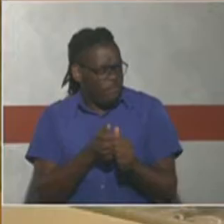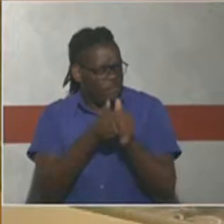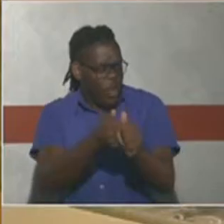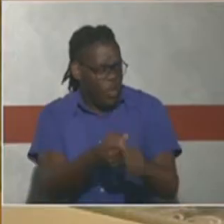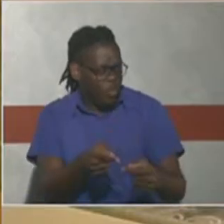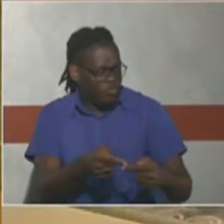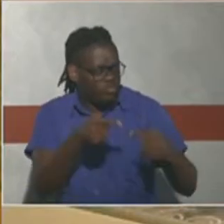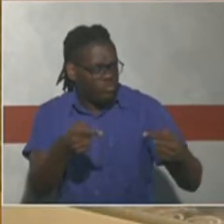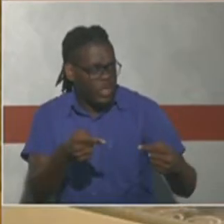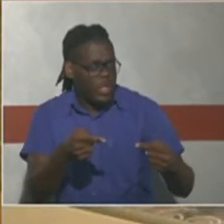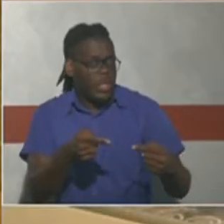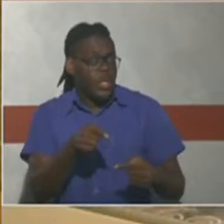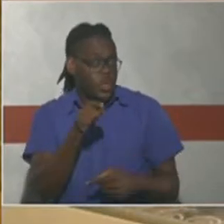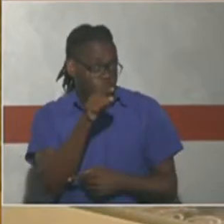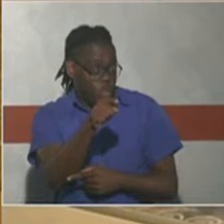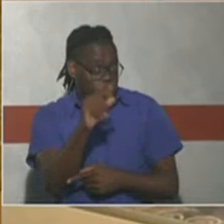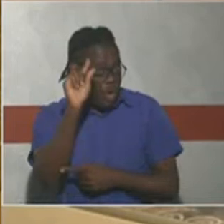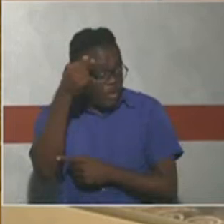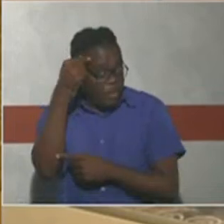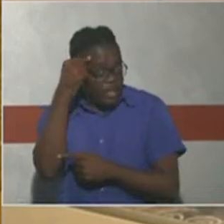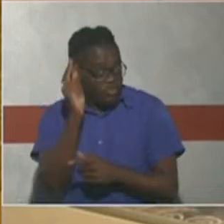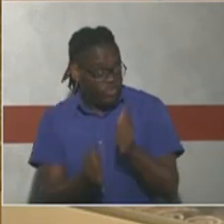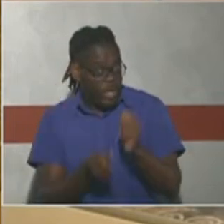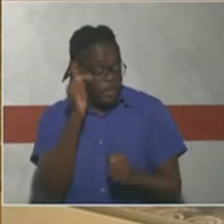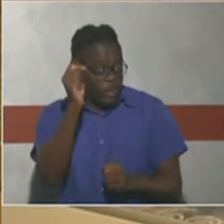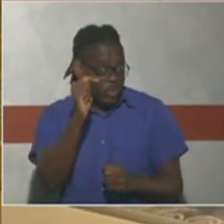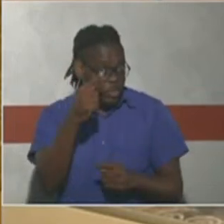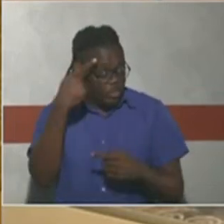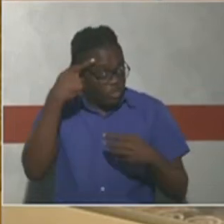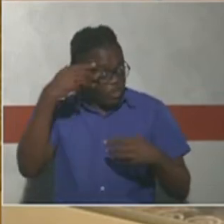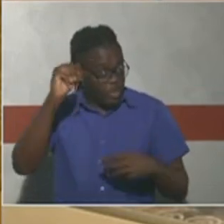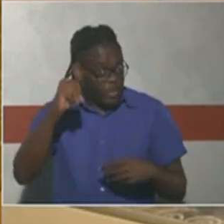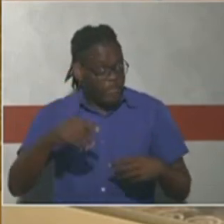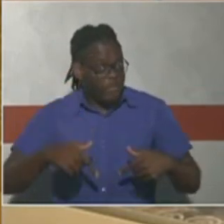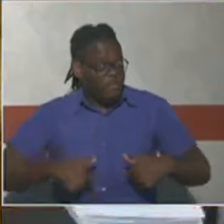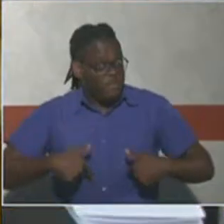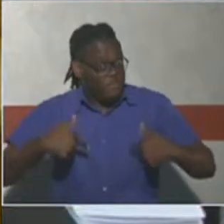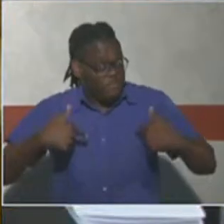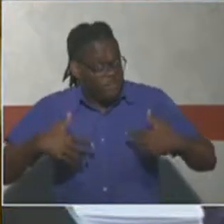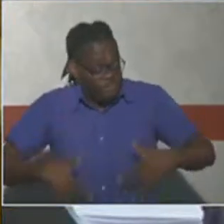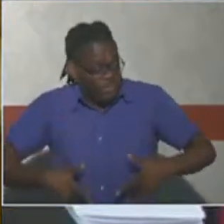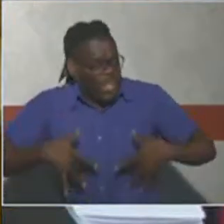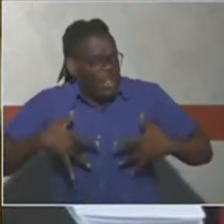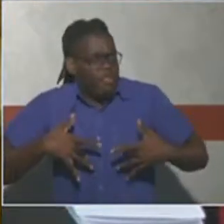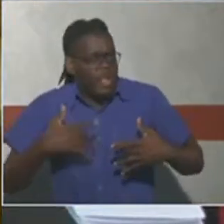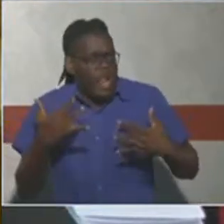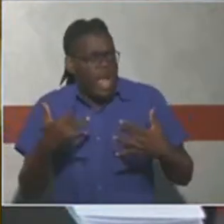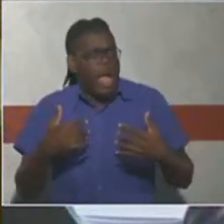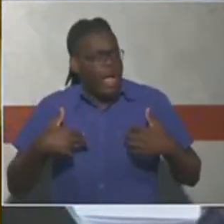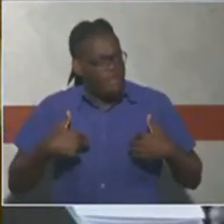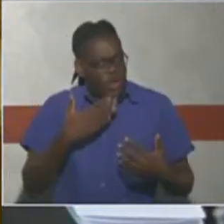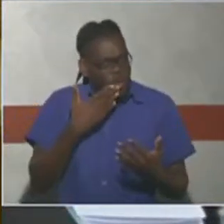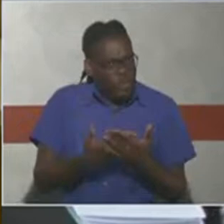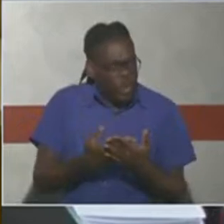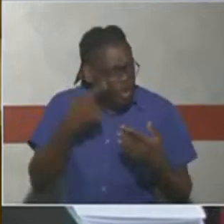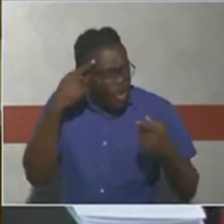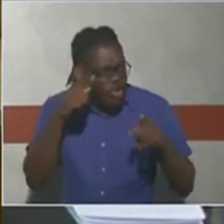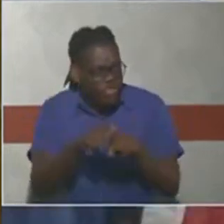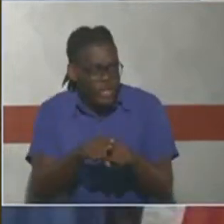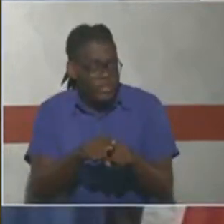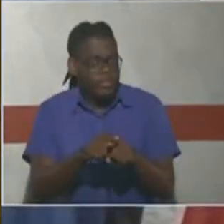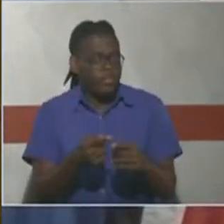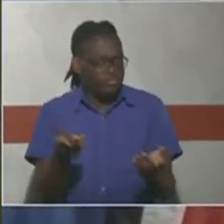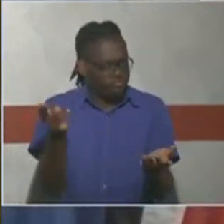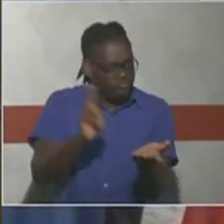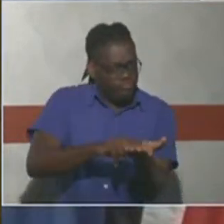that you said not tomorrow, not 2023, but a 2-year license. Can you fit that within that?